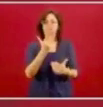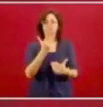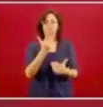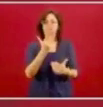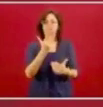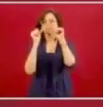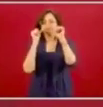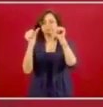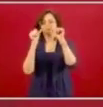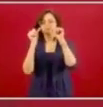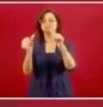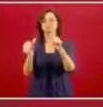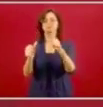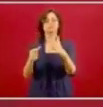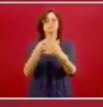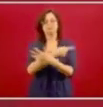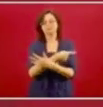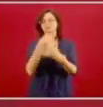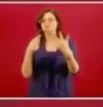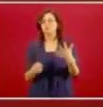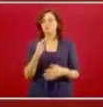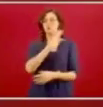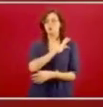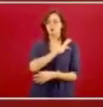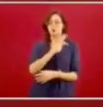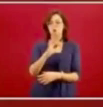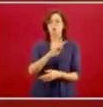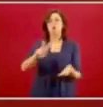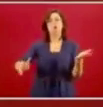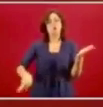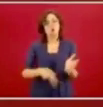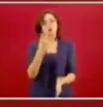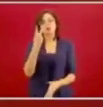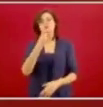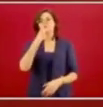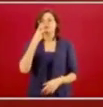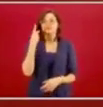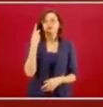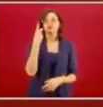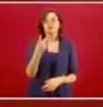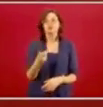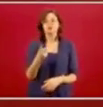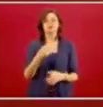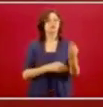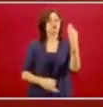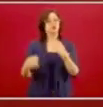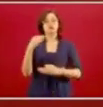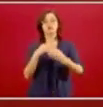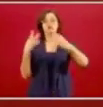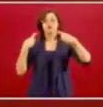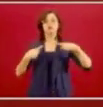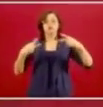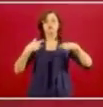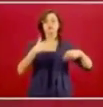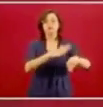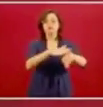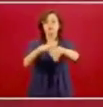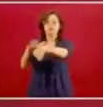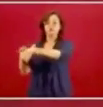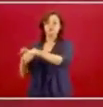that you have, and we will listen to it, and we will do our best to address all of